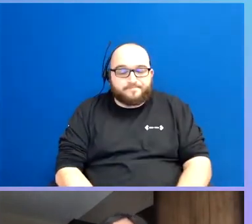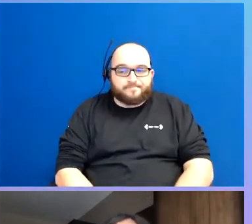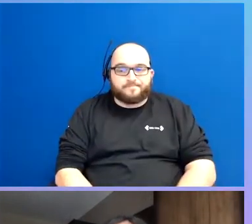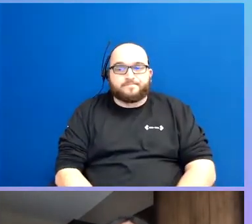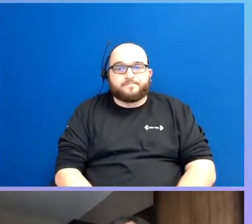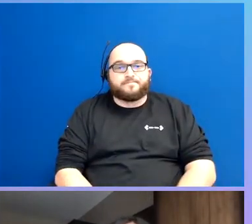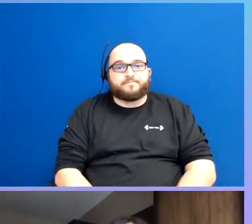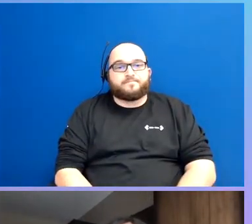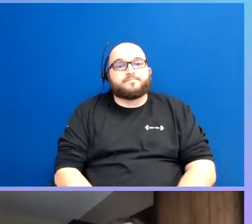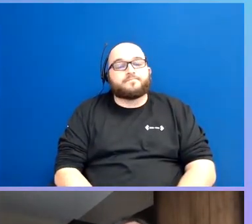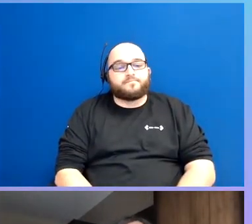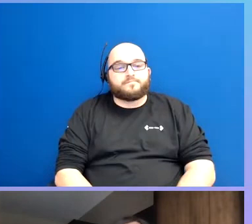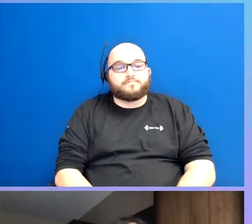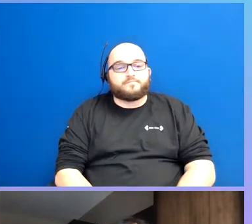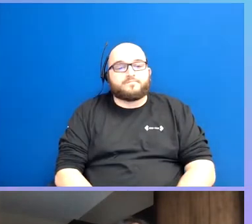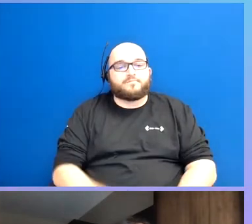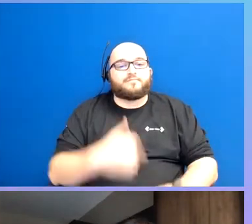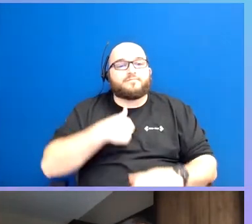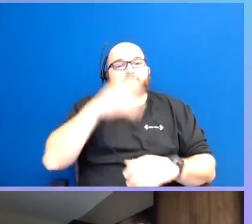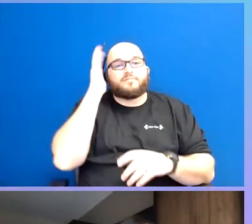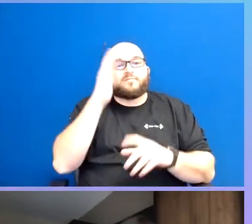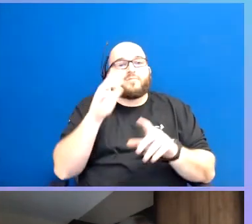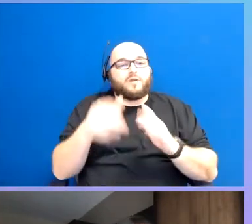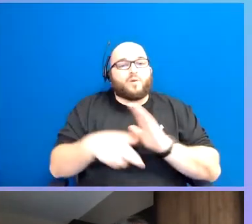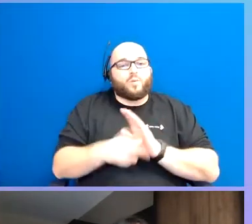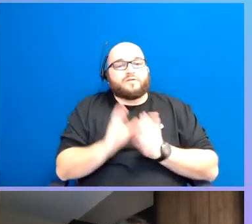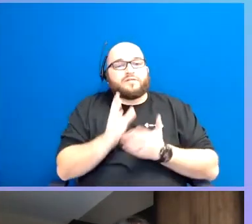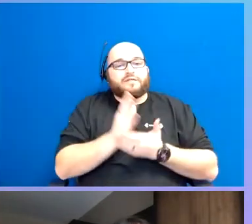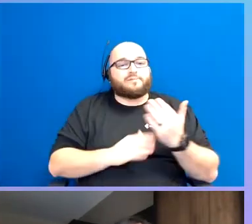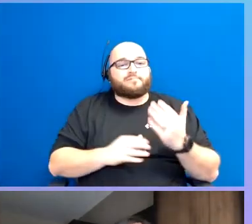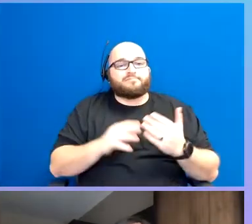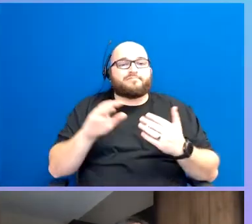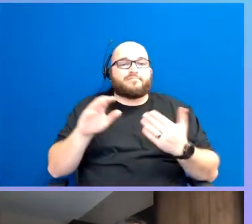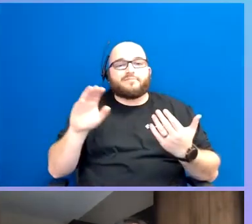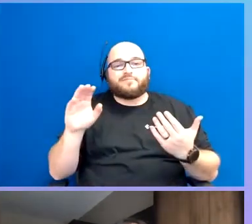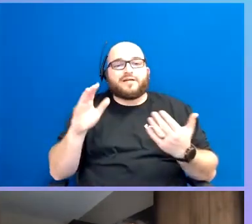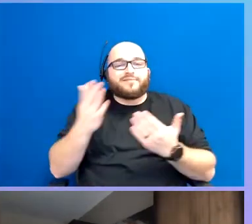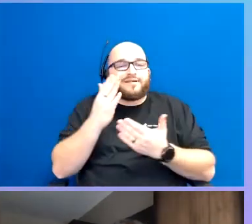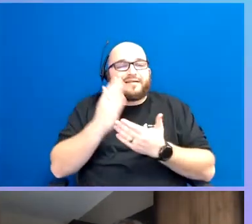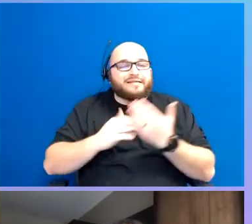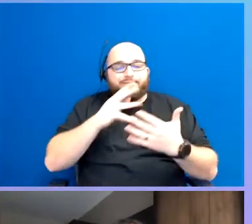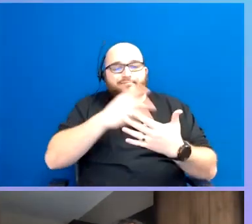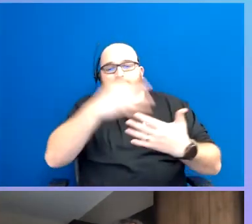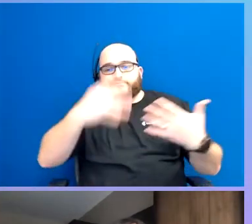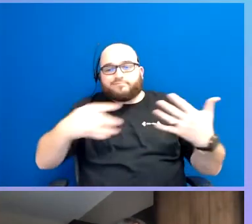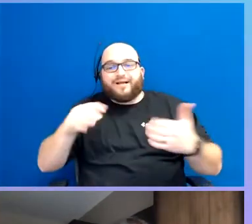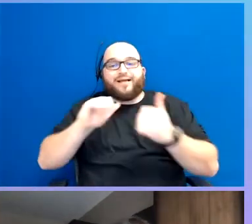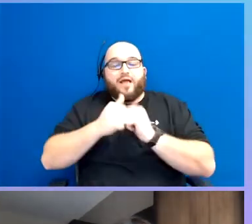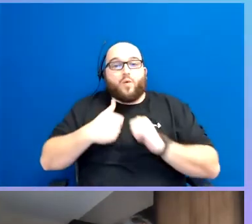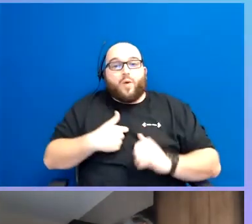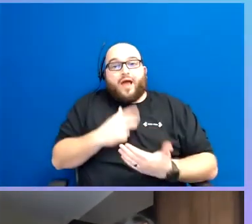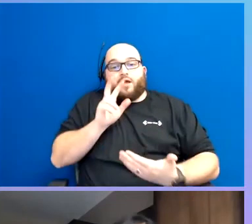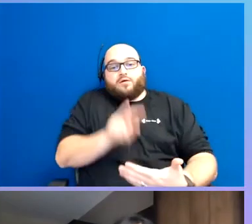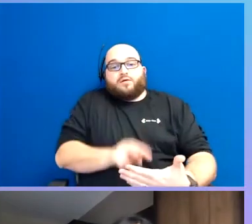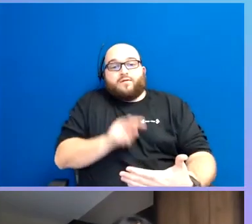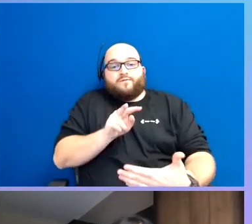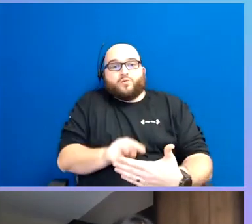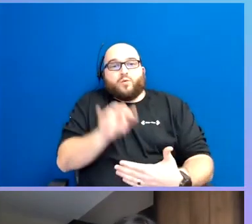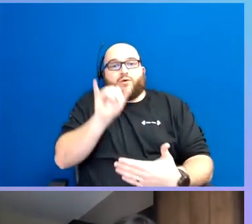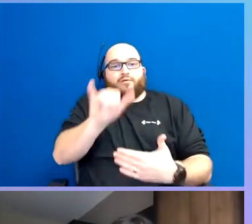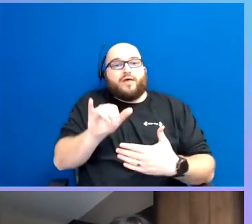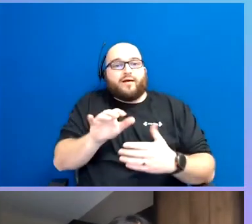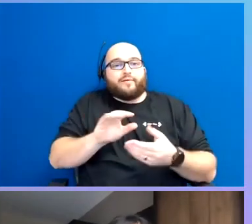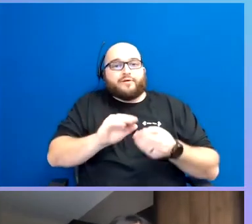I'm going to go over a 2x2 table sort of matrix of how I view measurement metrics in media. This is